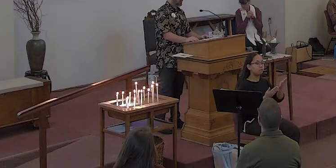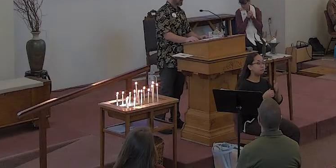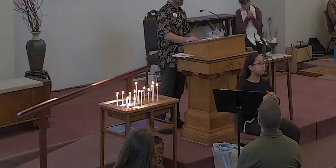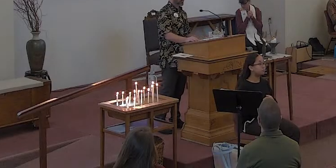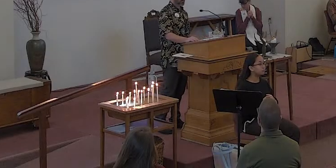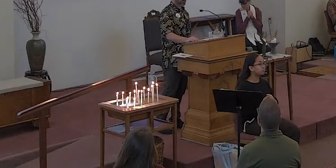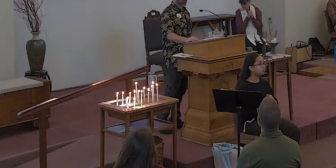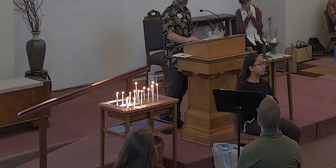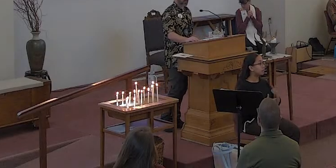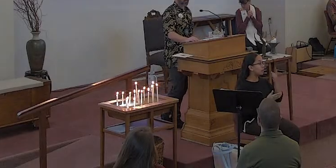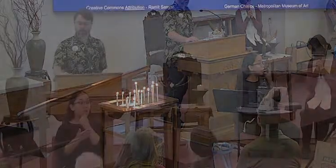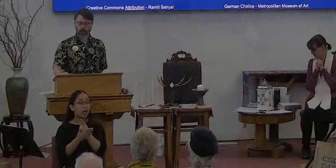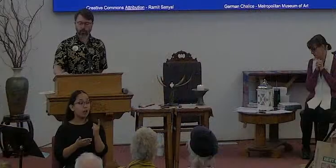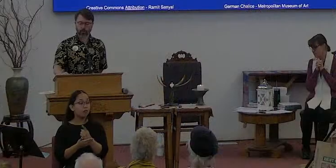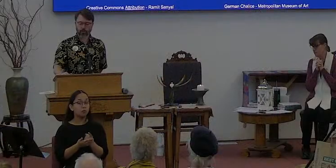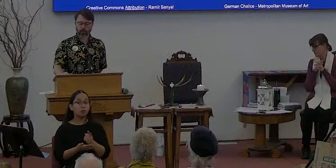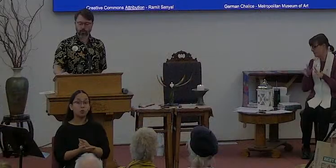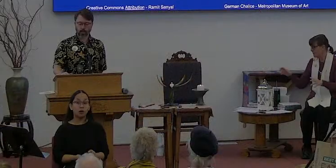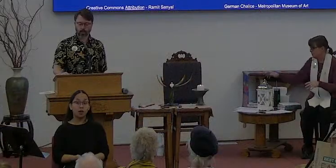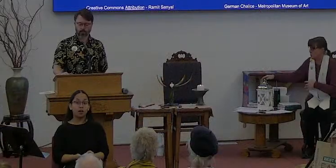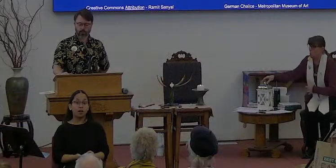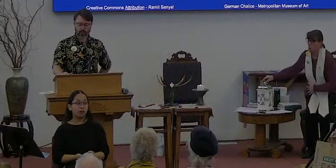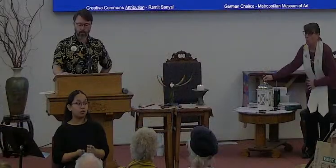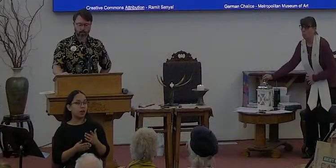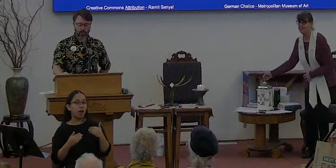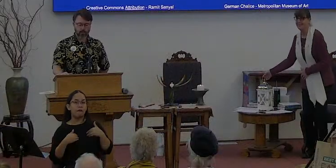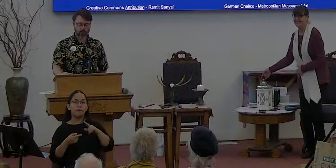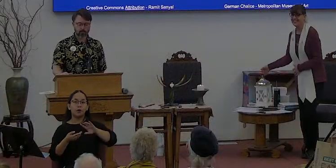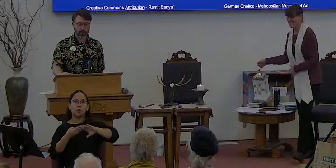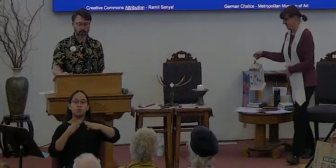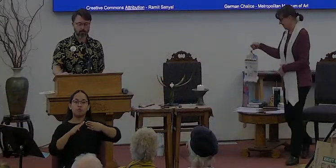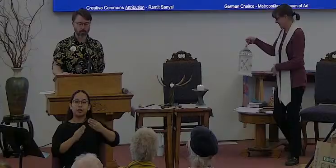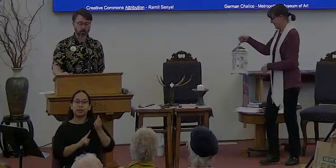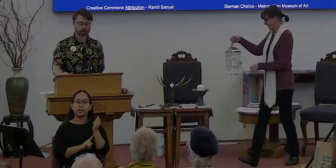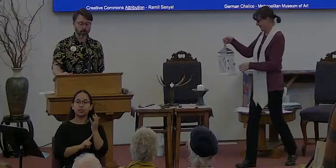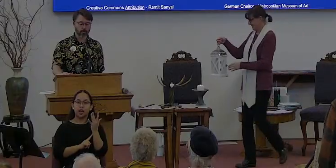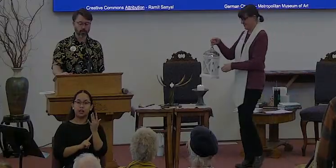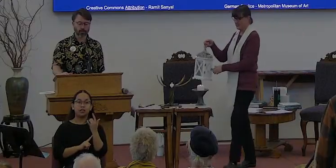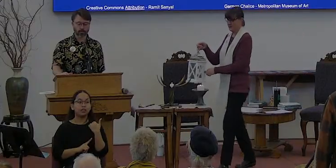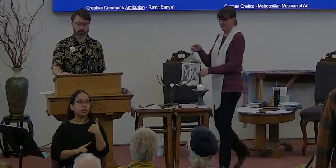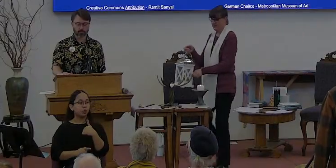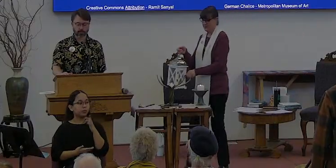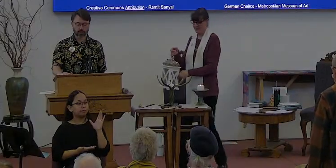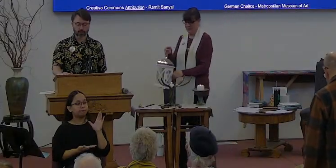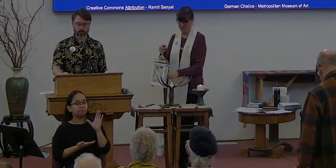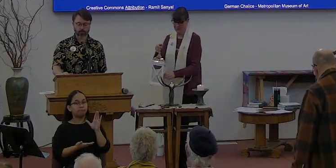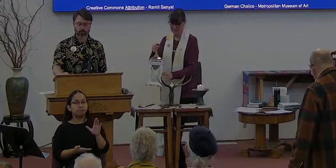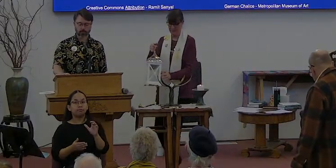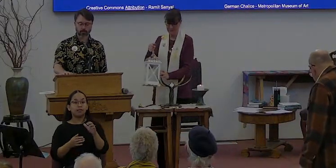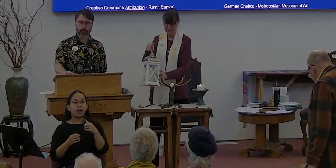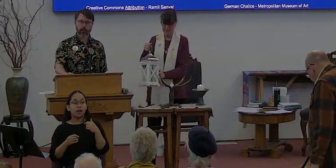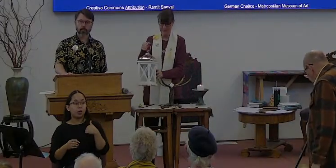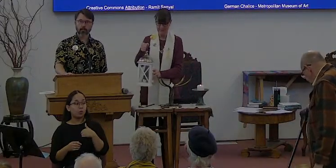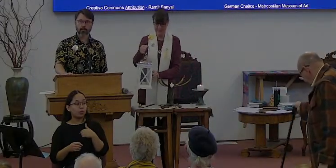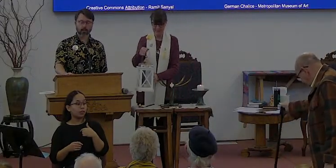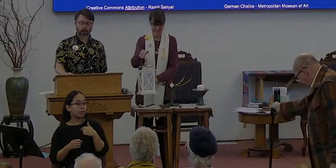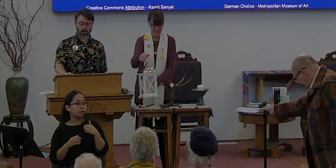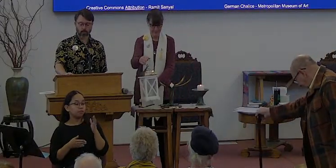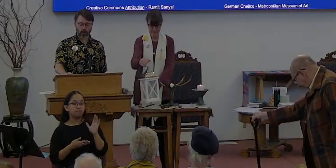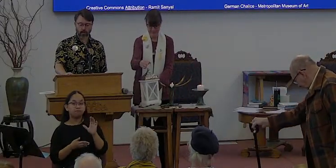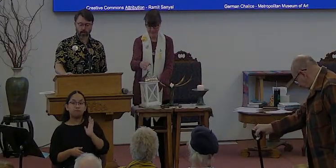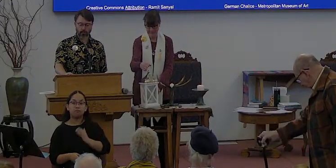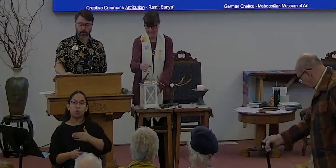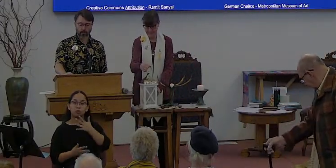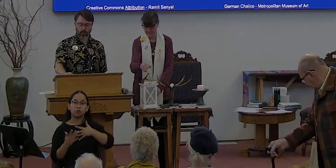Each week, we take the flame of our community chalice and kindle the flame of our social justice lantern. This is